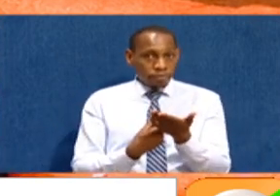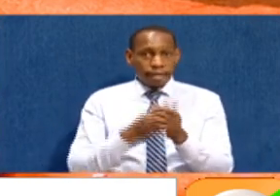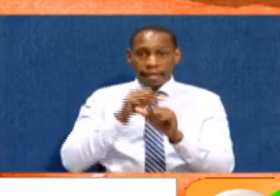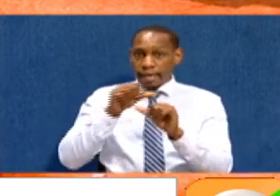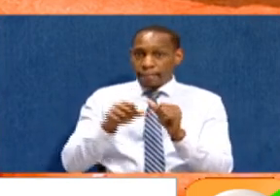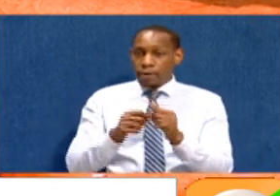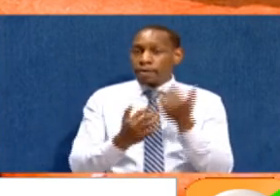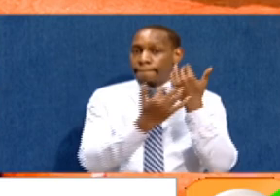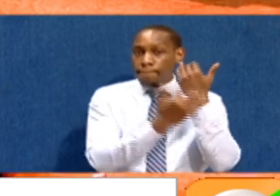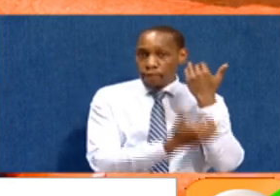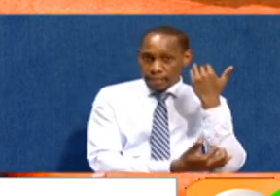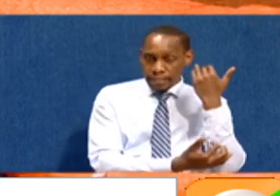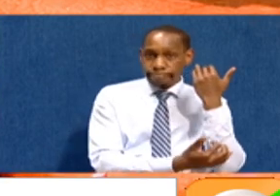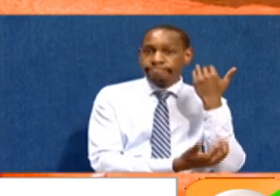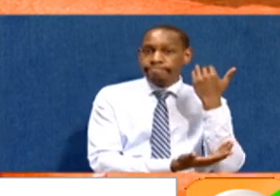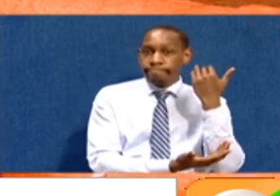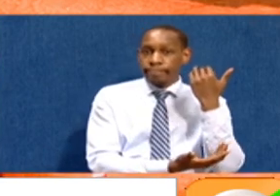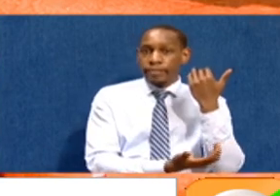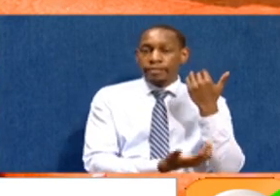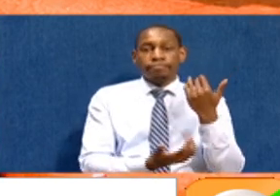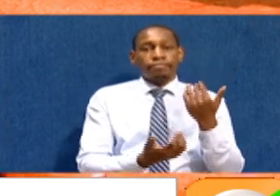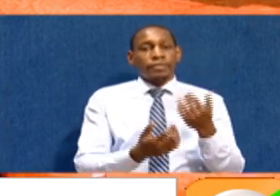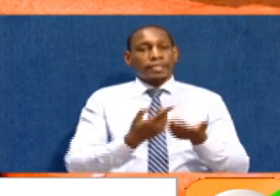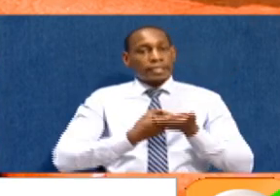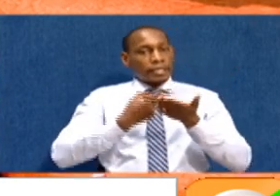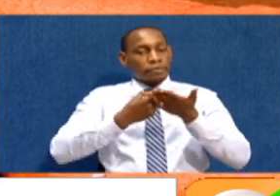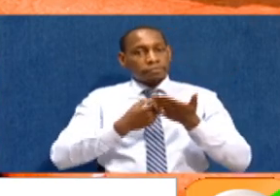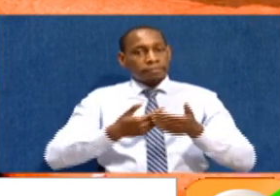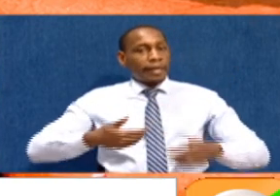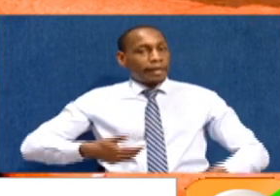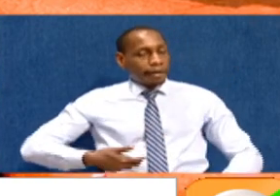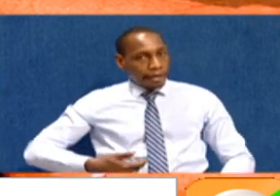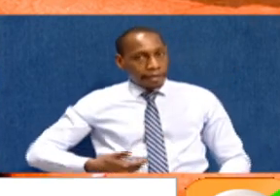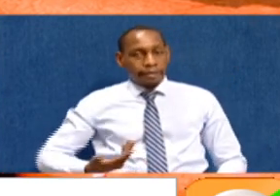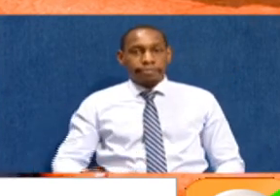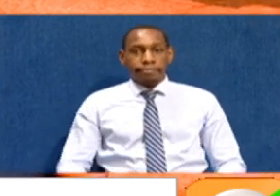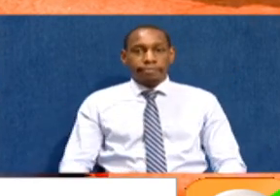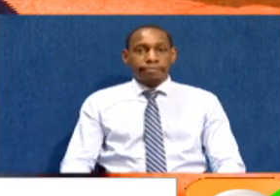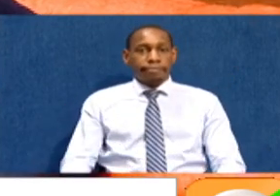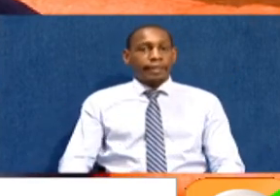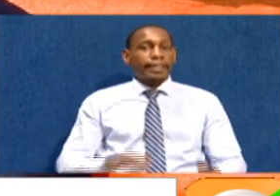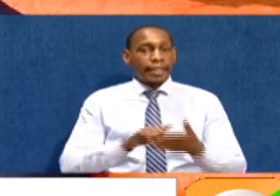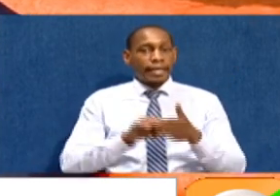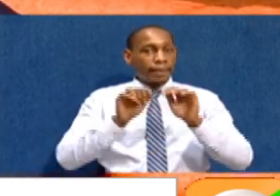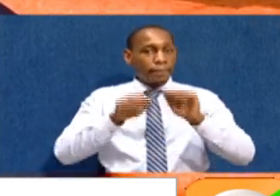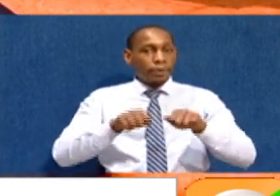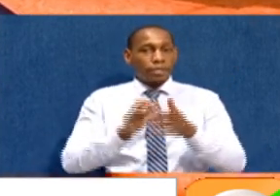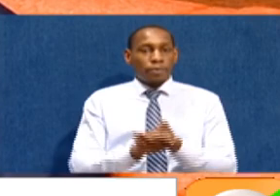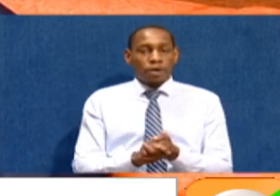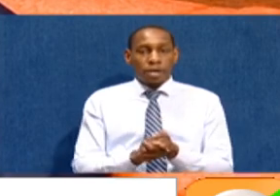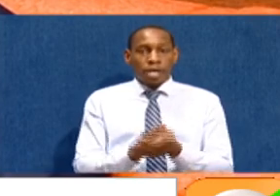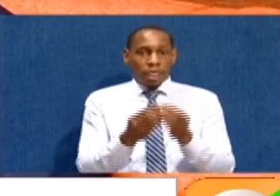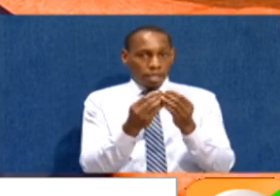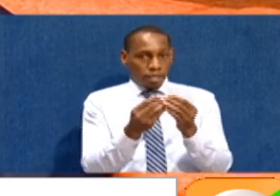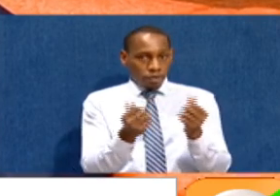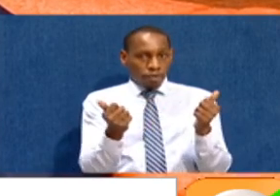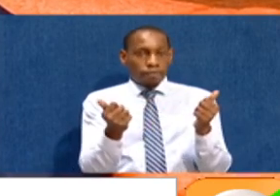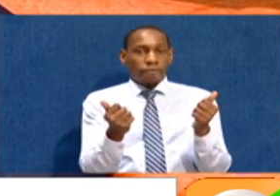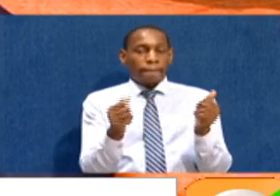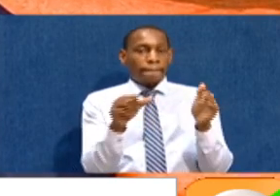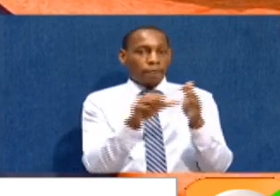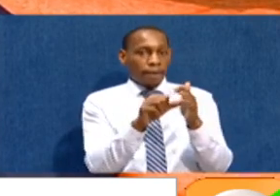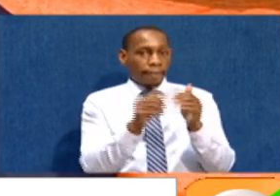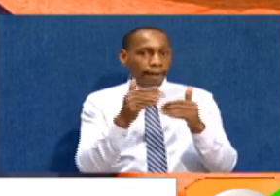about the poverty, about the hunger, that we can avert the time